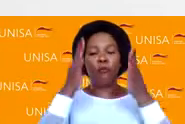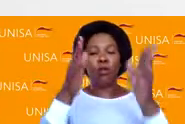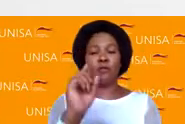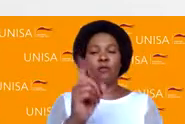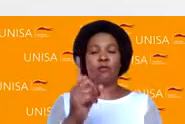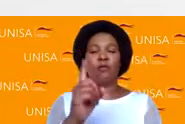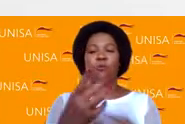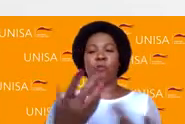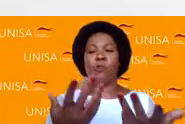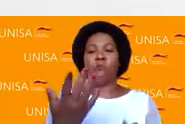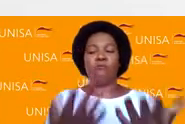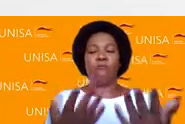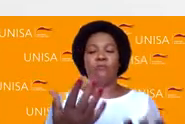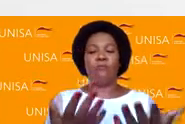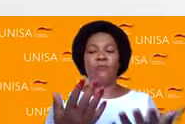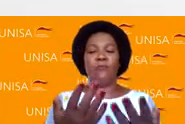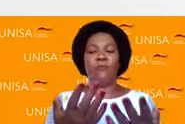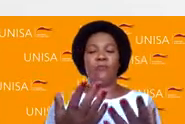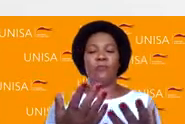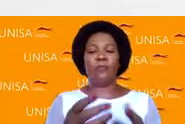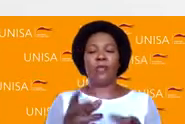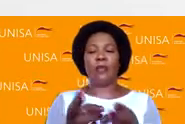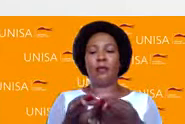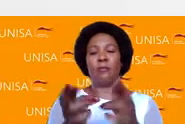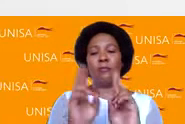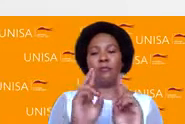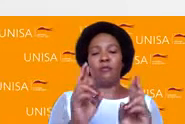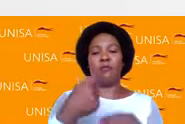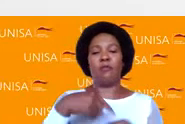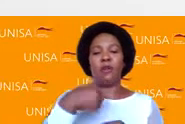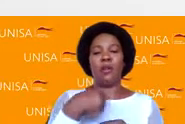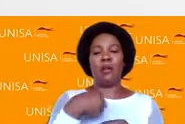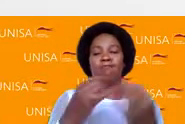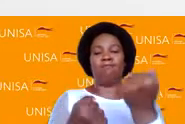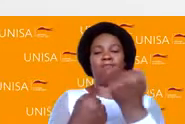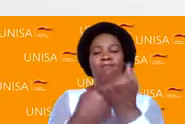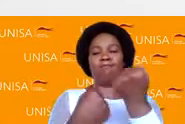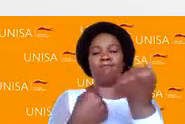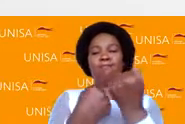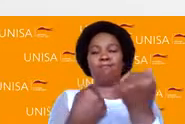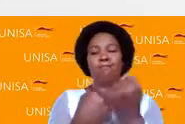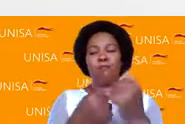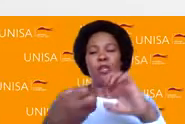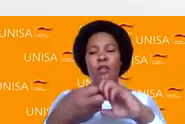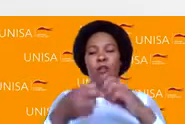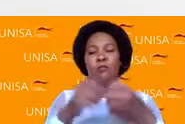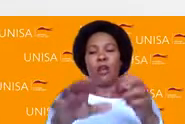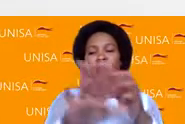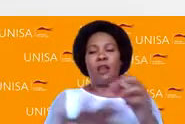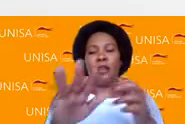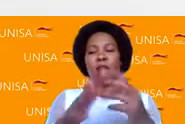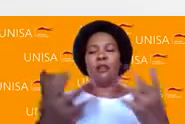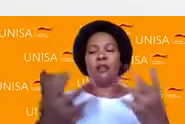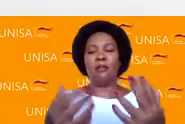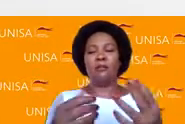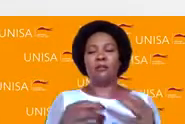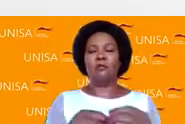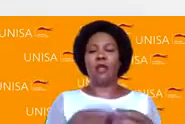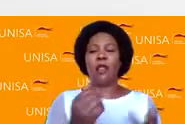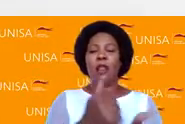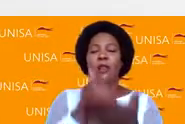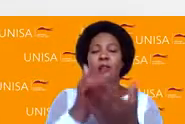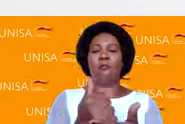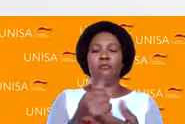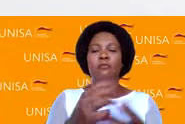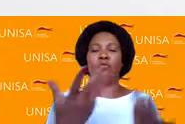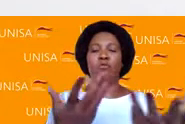getting feedback from you, support you with where your troubled areas is, walk you through certain areas where you're having